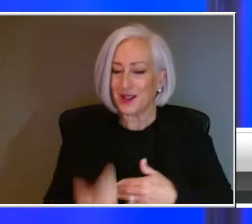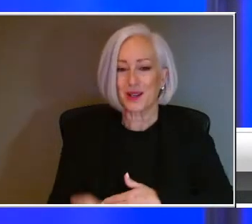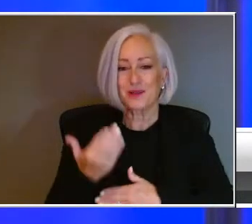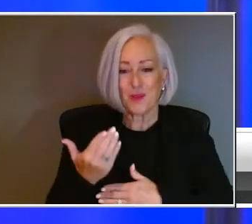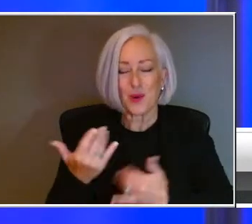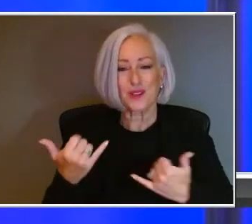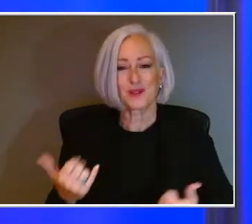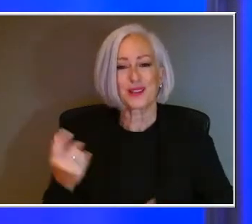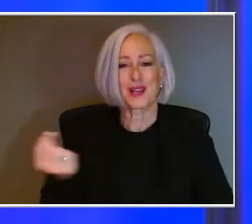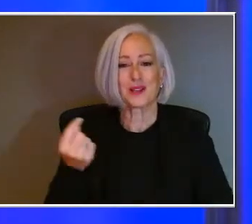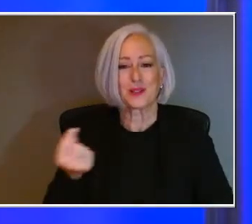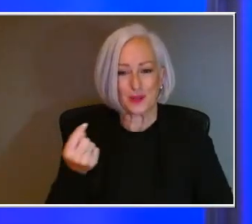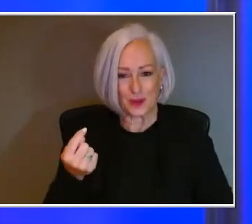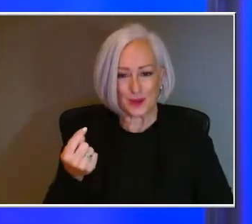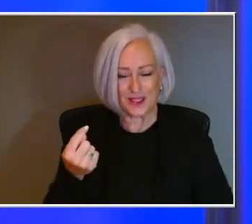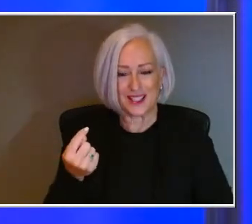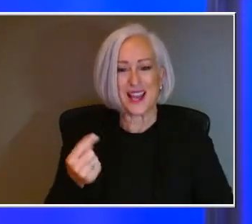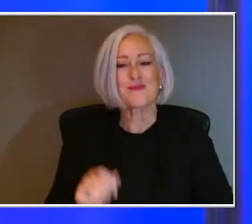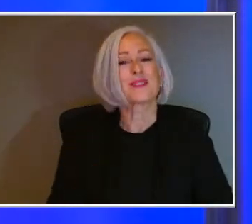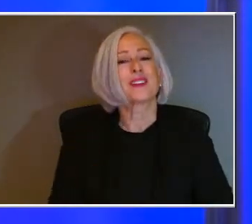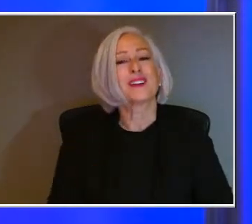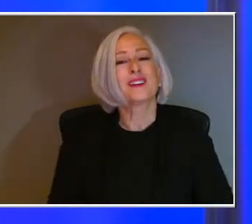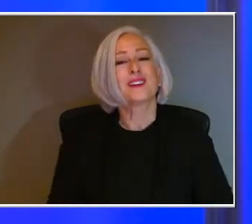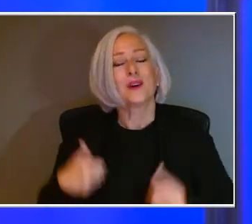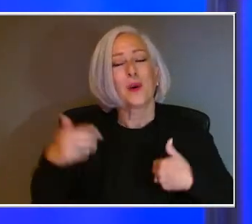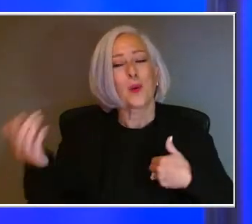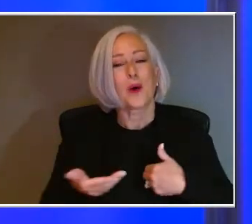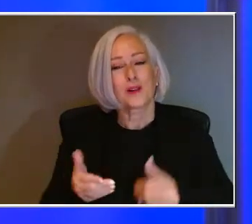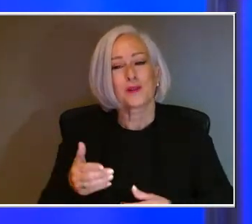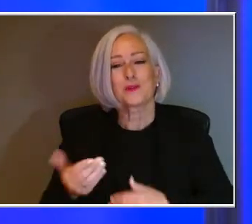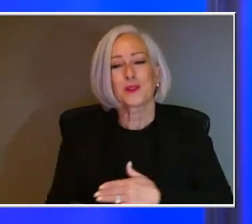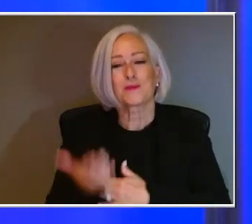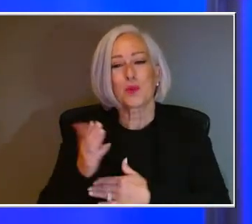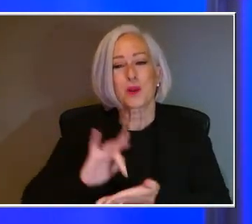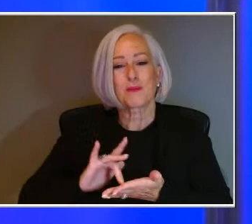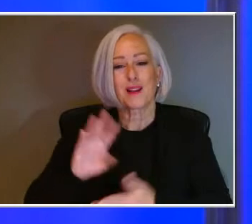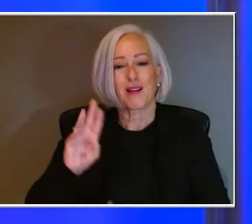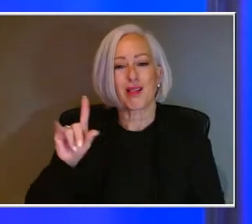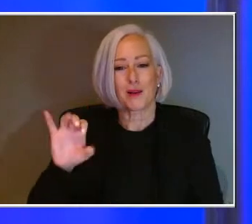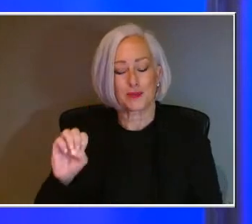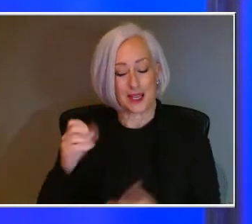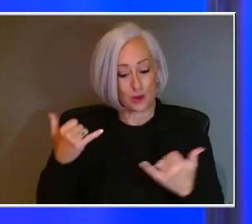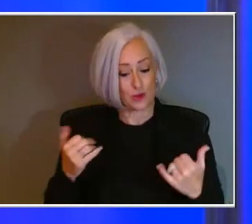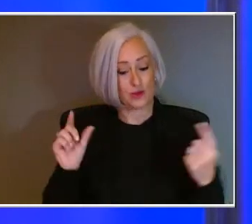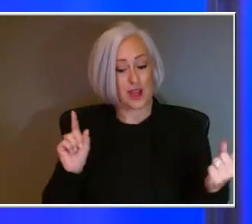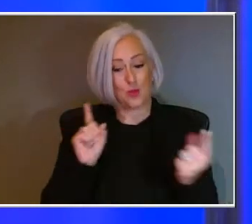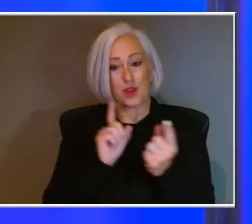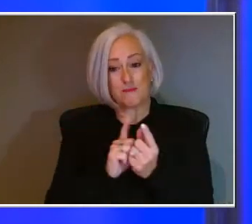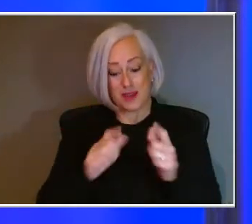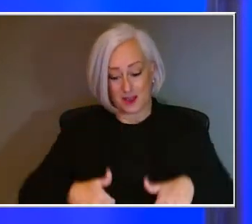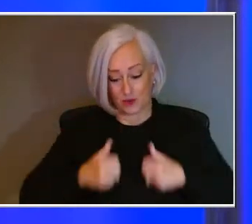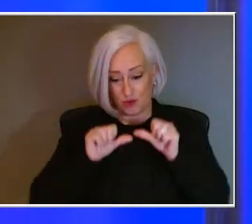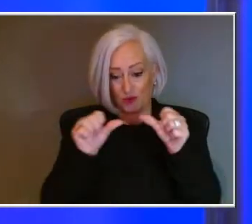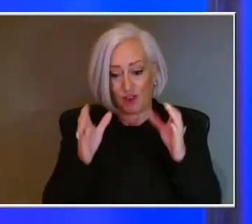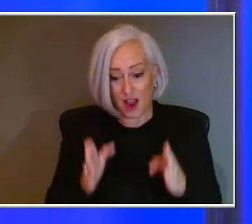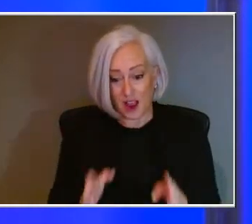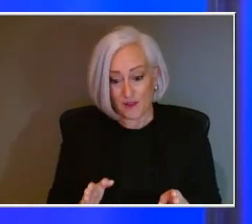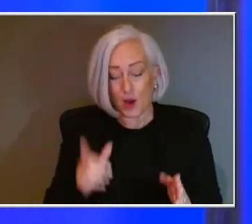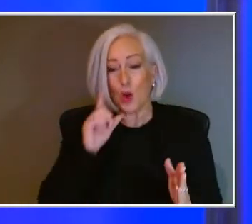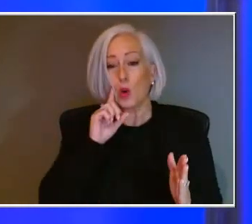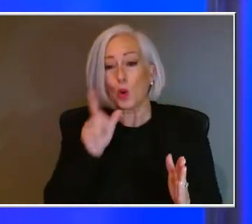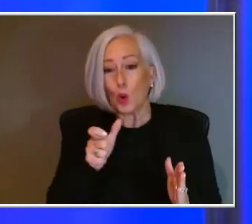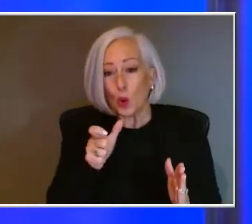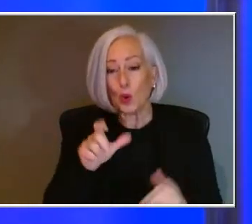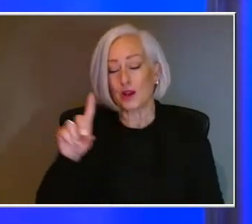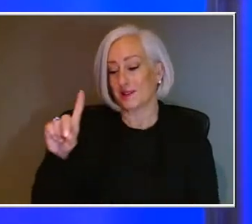Medical Update. Today, we meet a survivor who got diagnosed at a surprisingly young age. She's part of a concerning trend